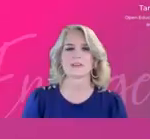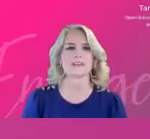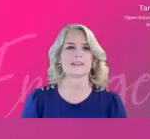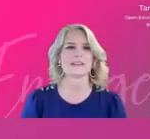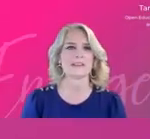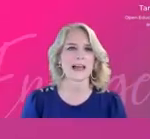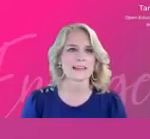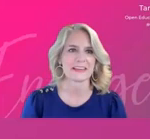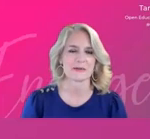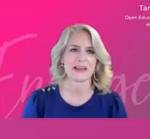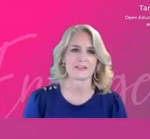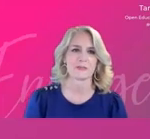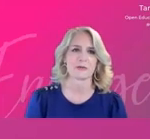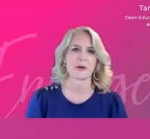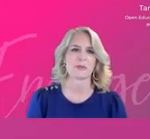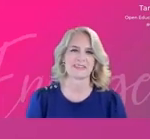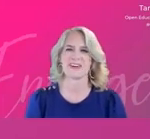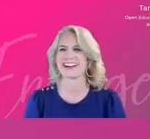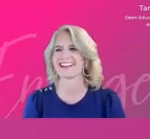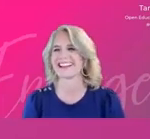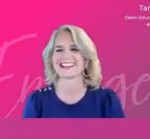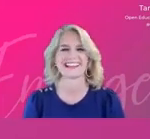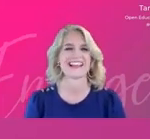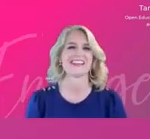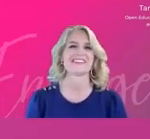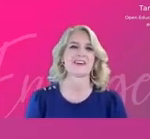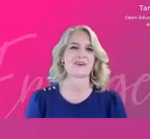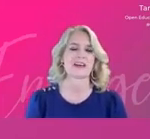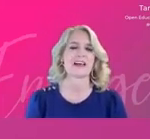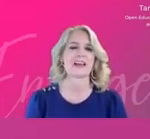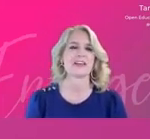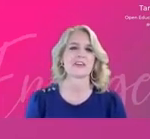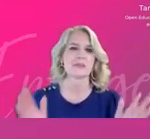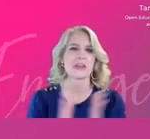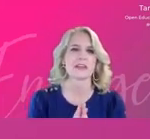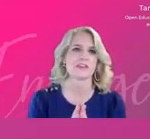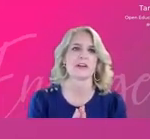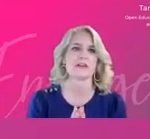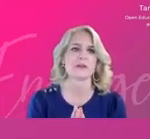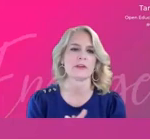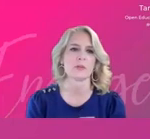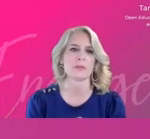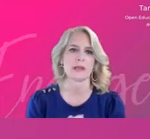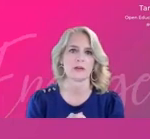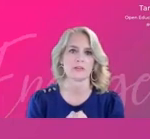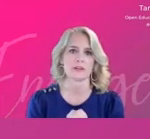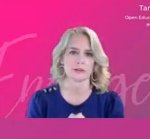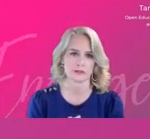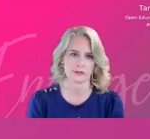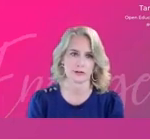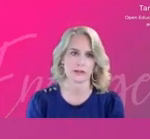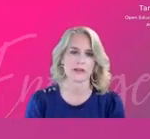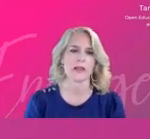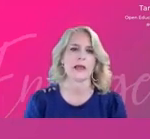Thanks, Teresa. That's exactly the reaction we were hoping. So in terms of getting started with an Open Pedagogy